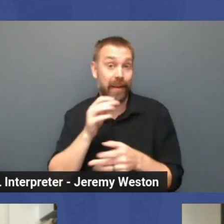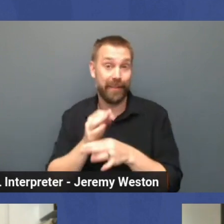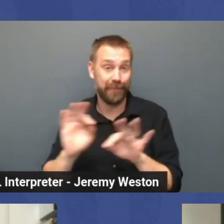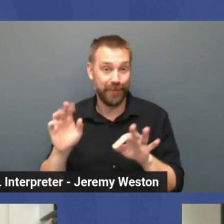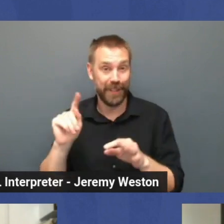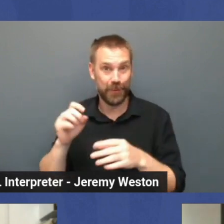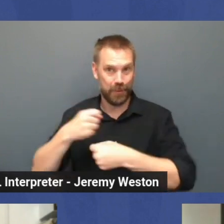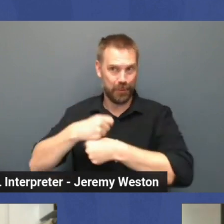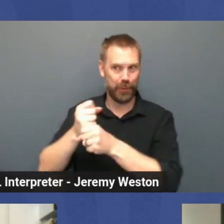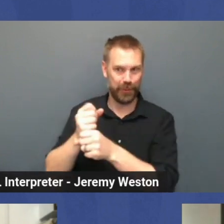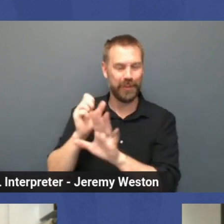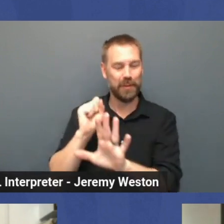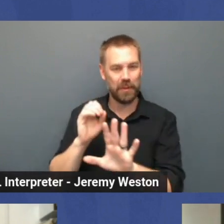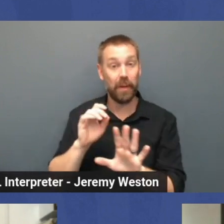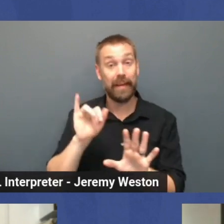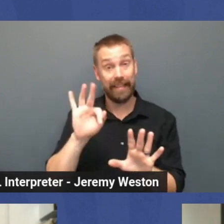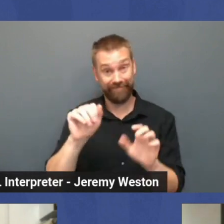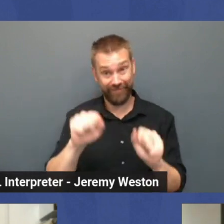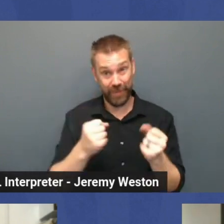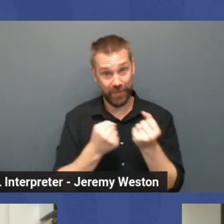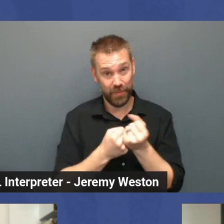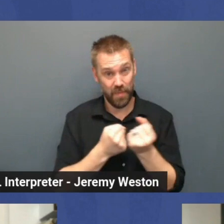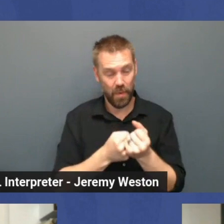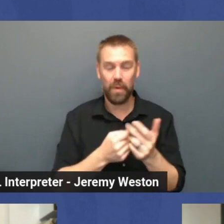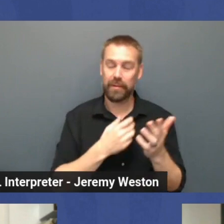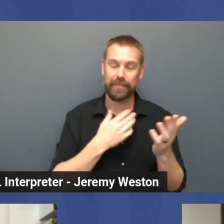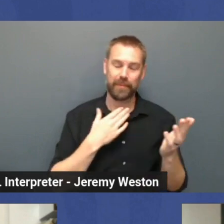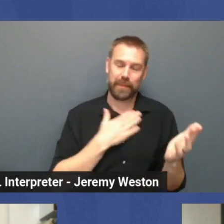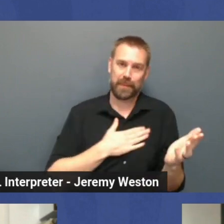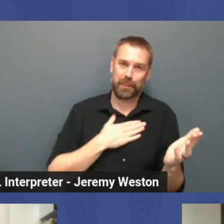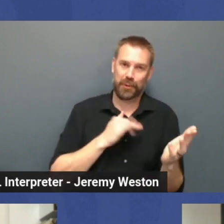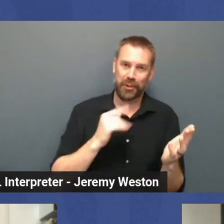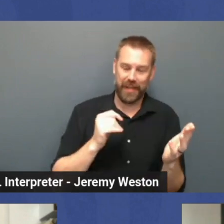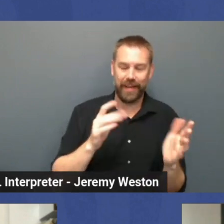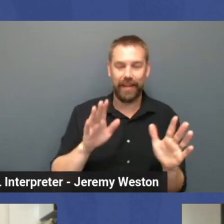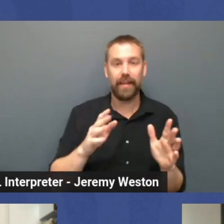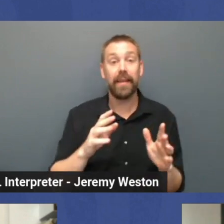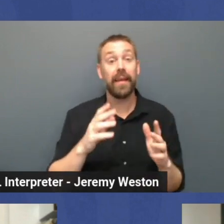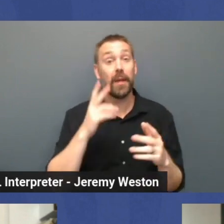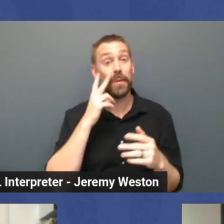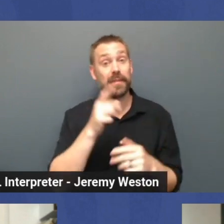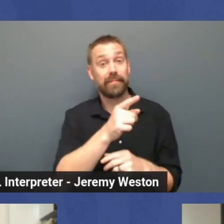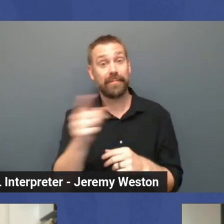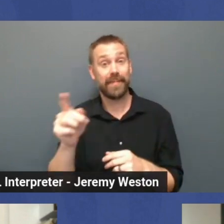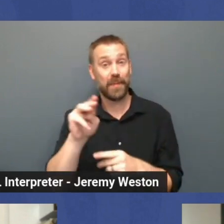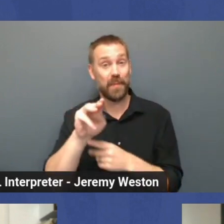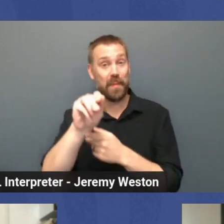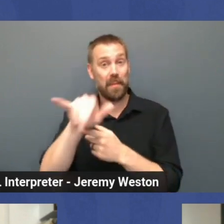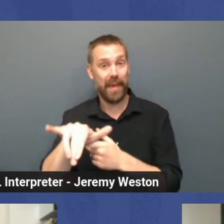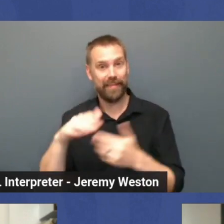we would very much appreciate it. And I will see everybody back here on Zoom in May. Thanks